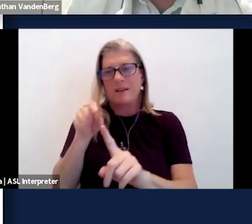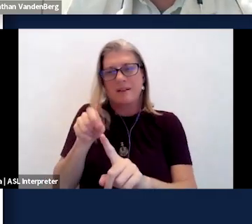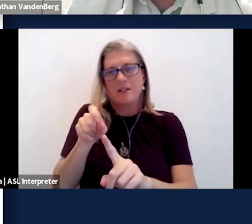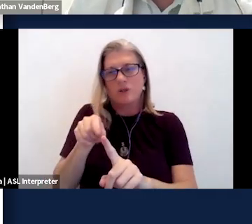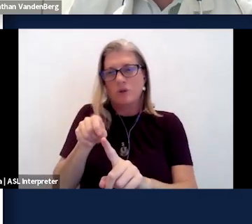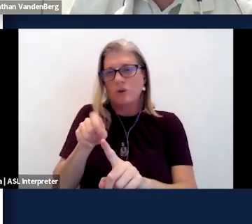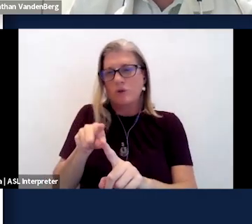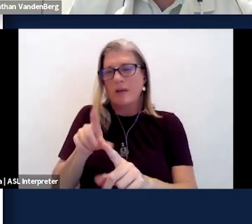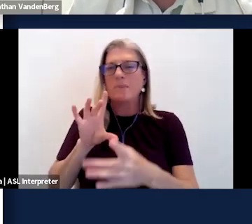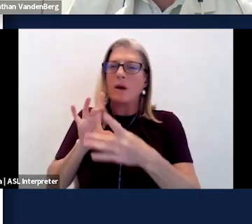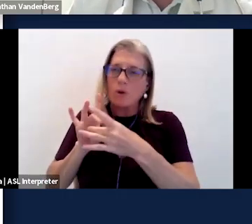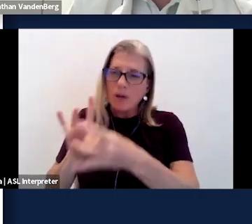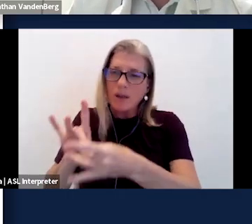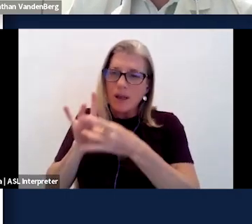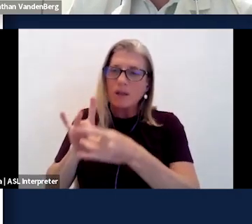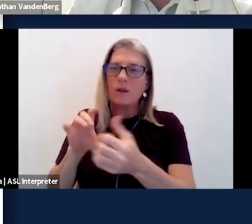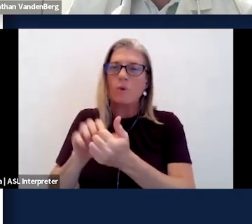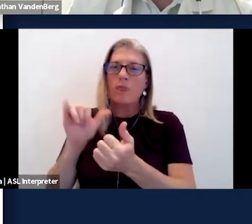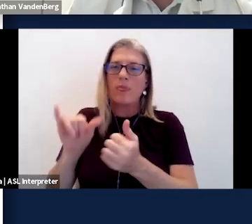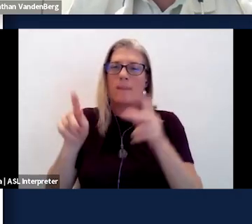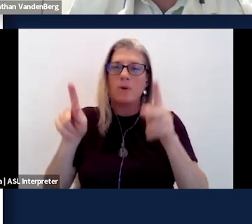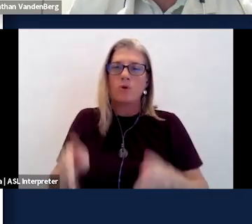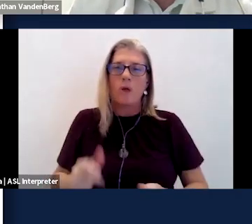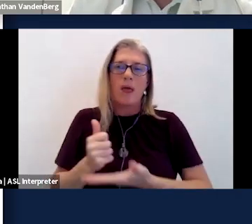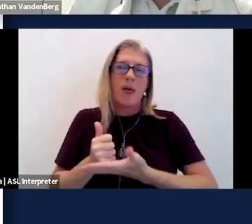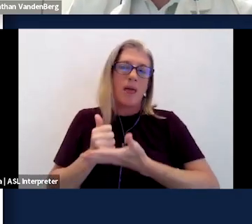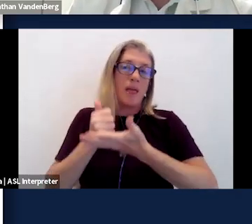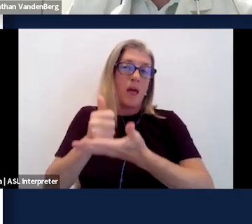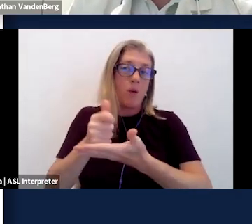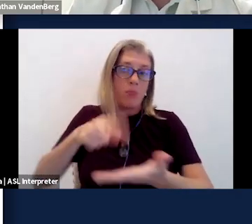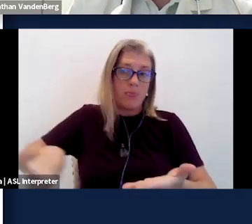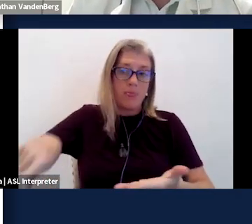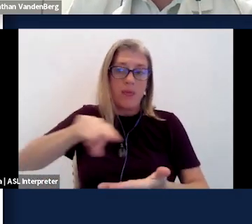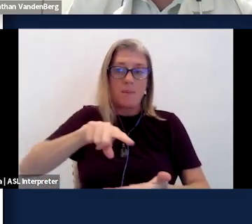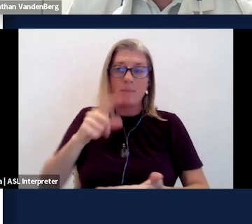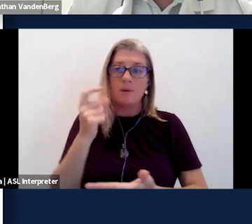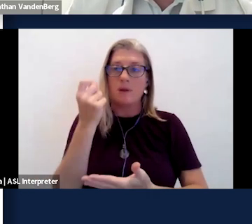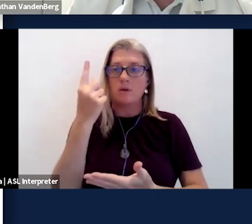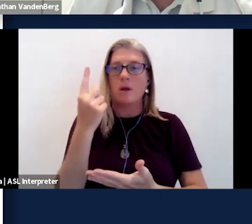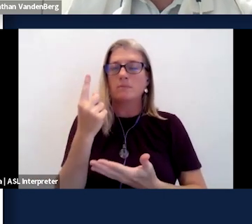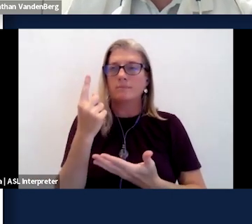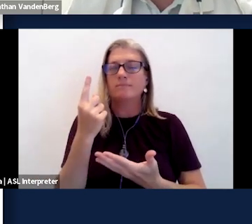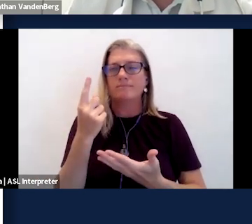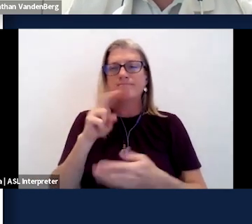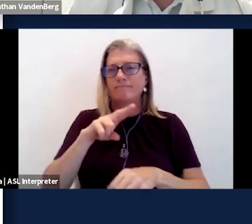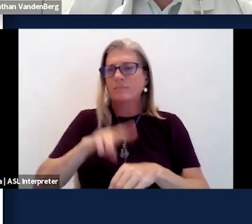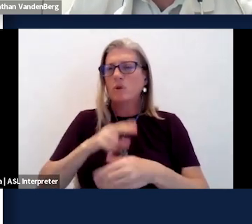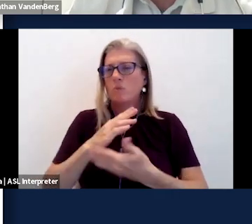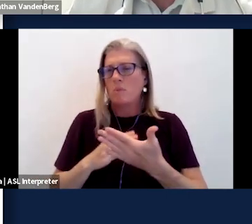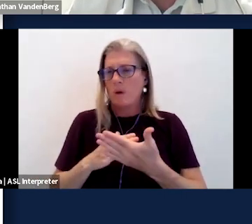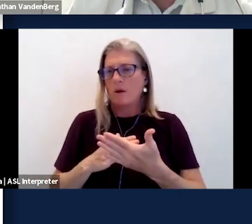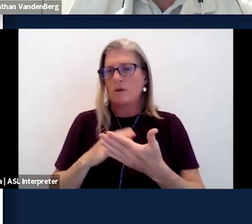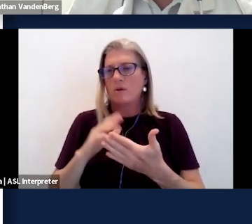about connecting with that person to help them understand that this is a normal part